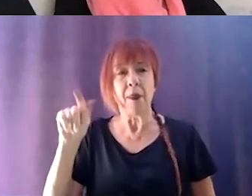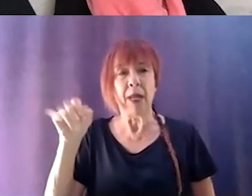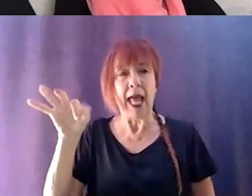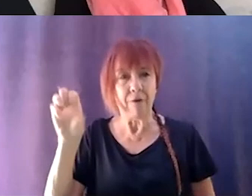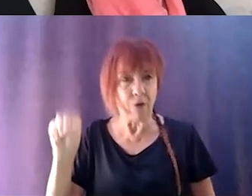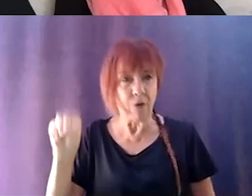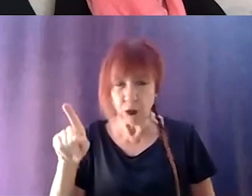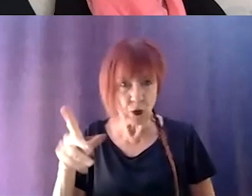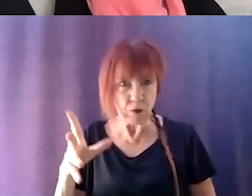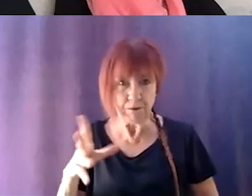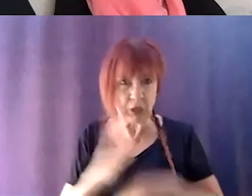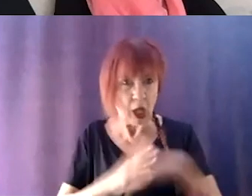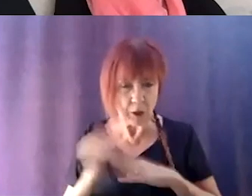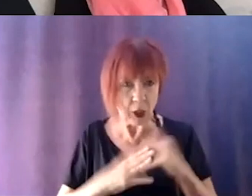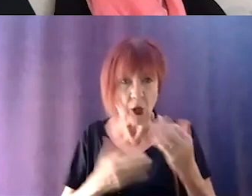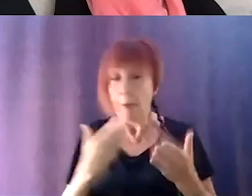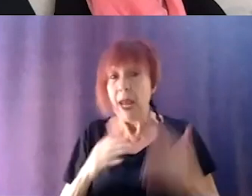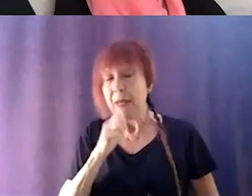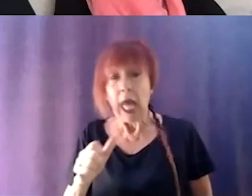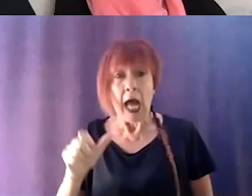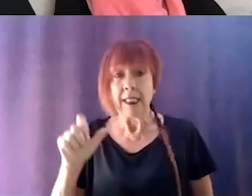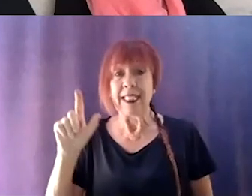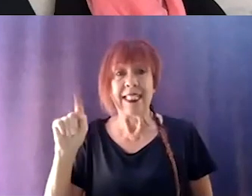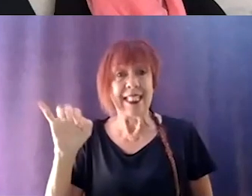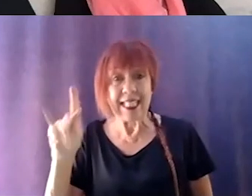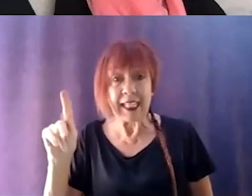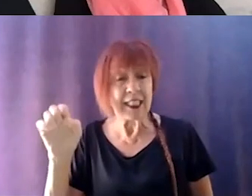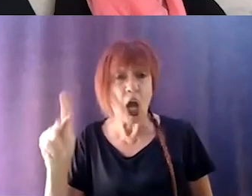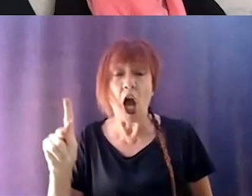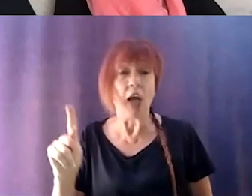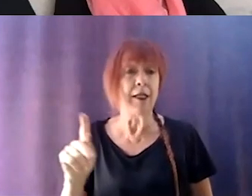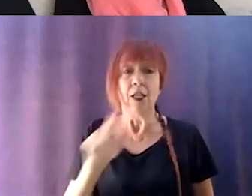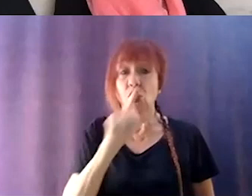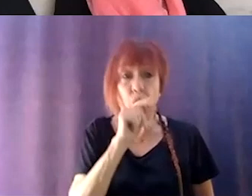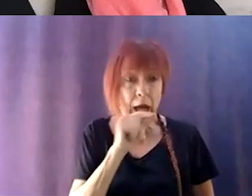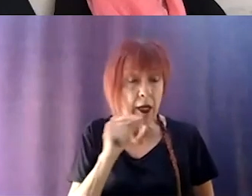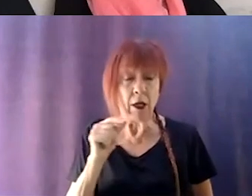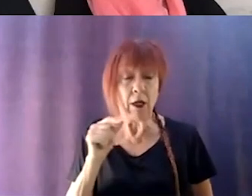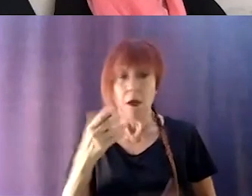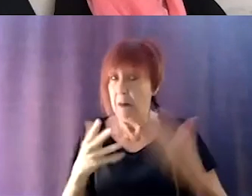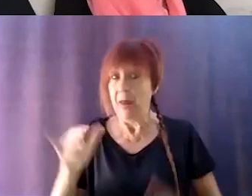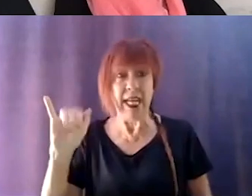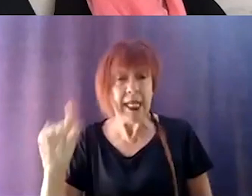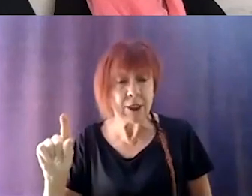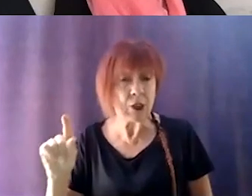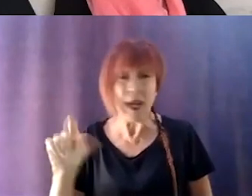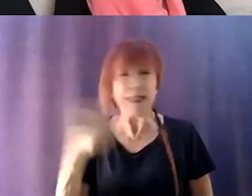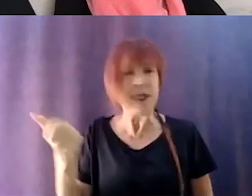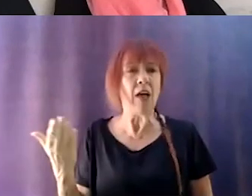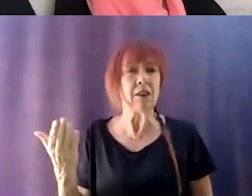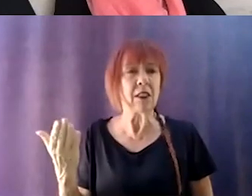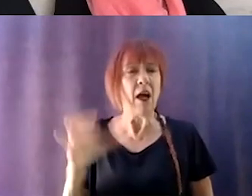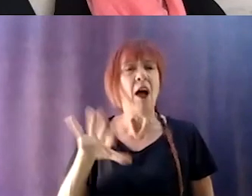not be TikTok, it may not be Twitter, but it may be YouTube or Instagram or some other platform. But find what's comfortable for you